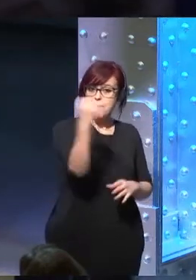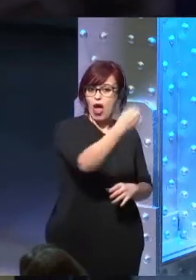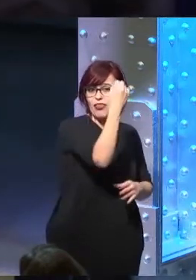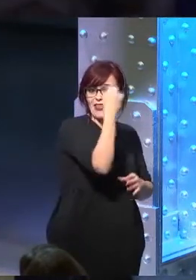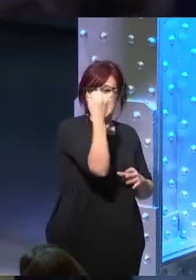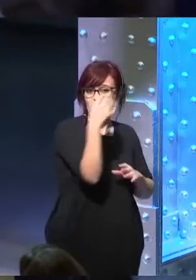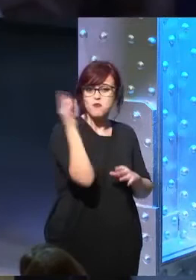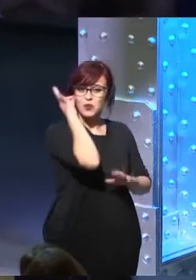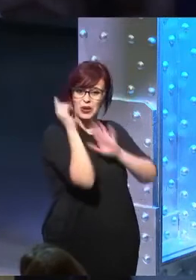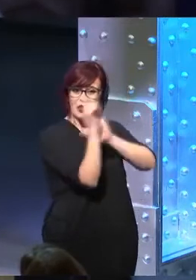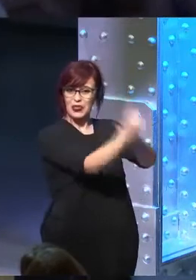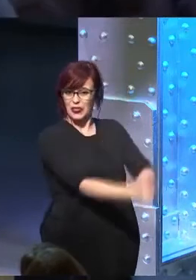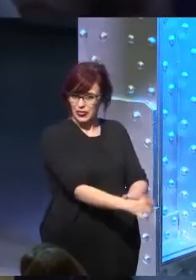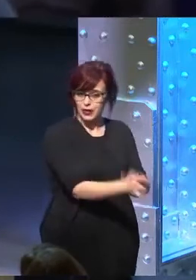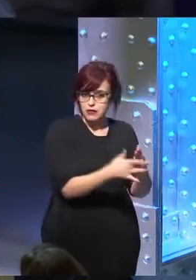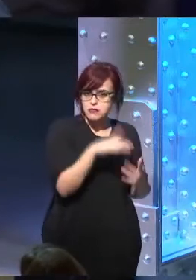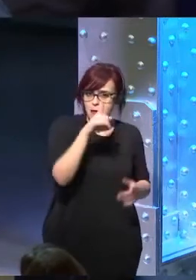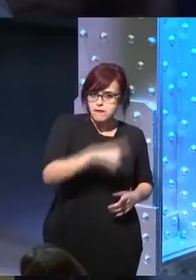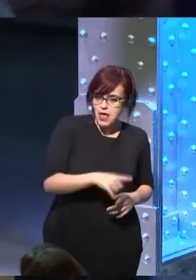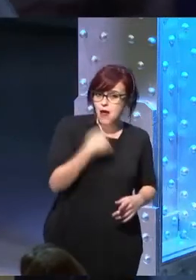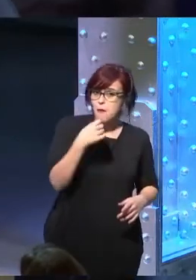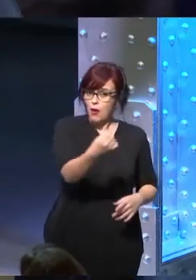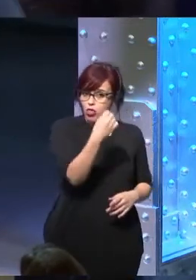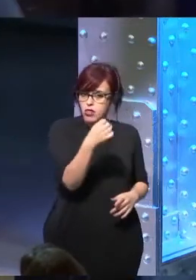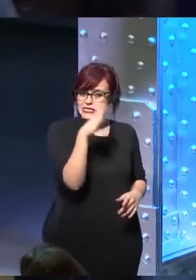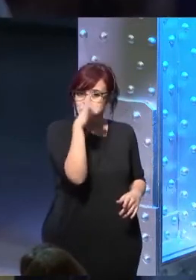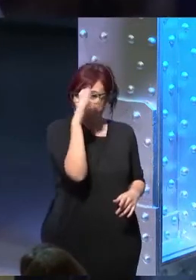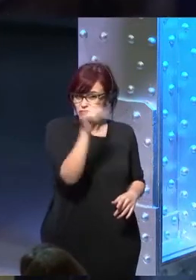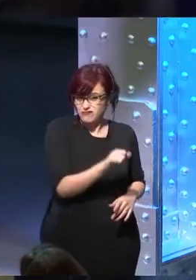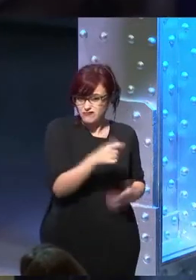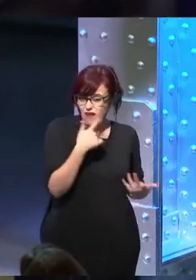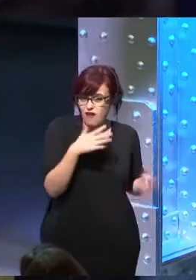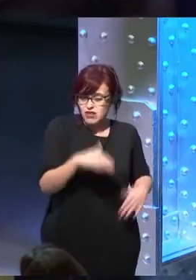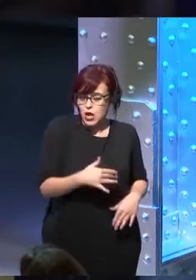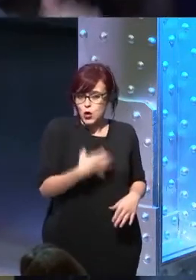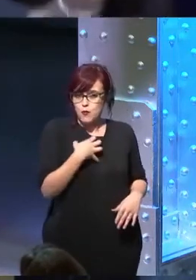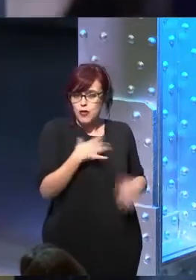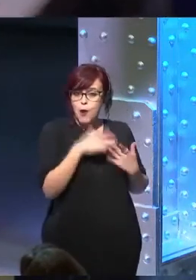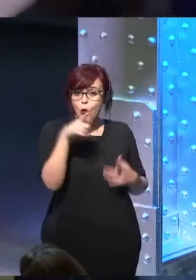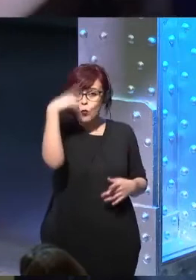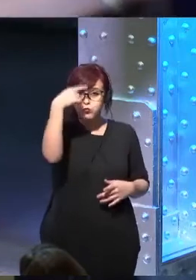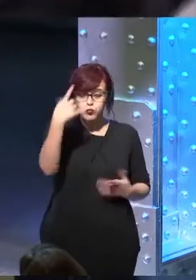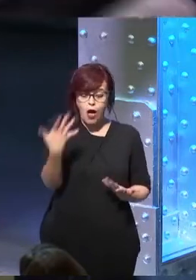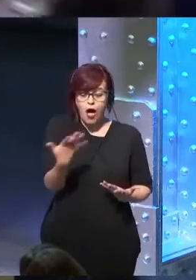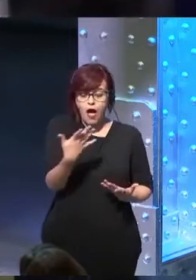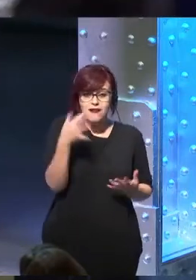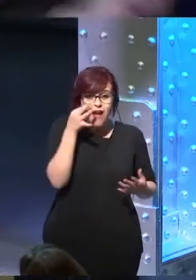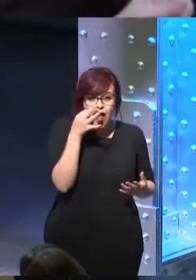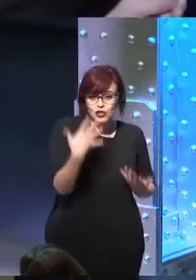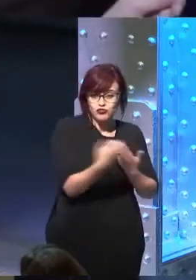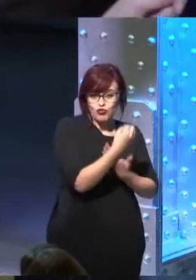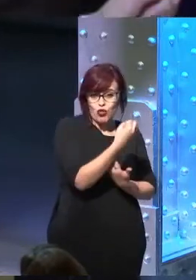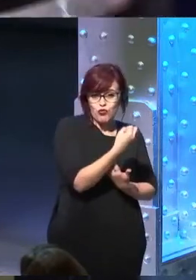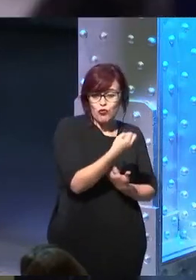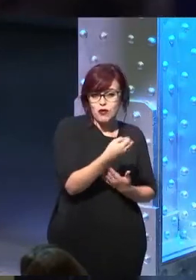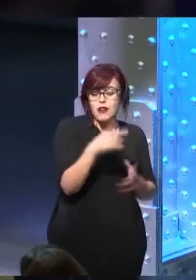be heard is culturally embedded, and if you were unsure about the